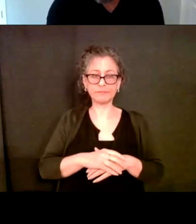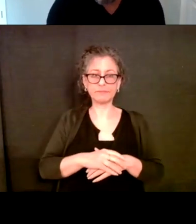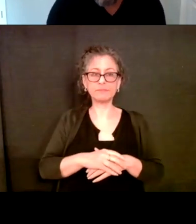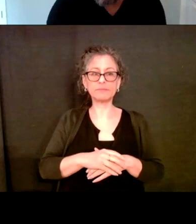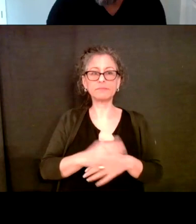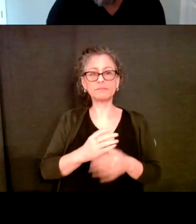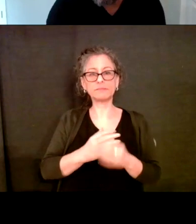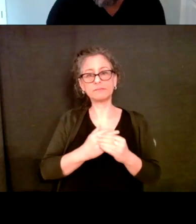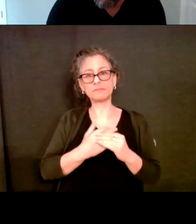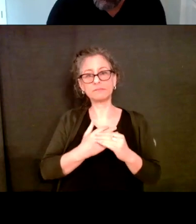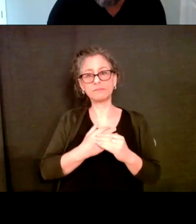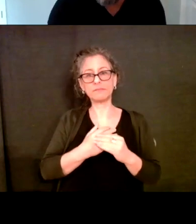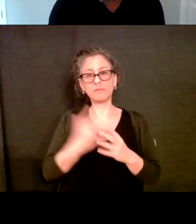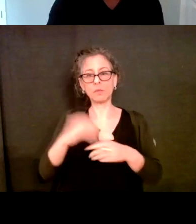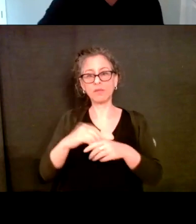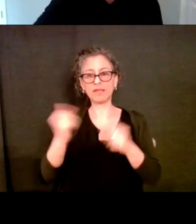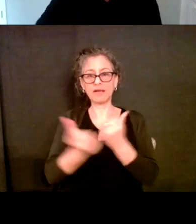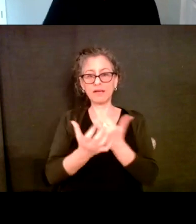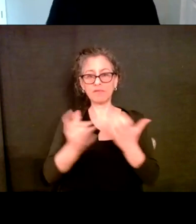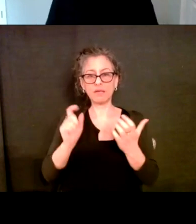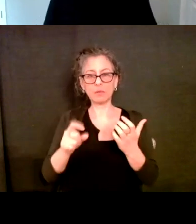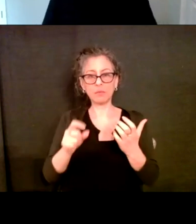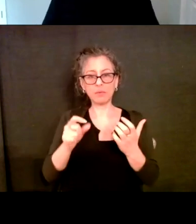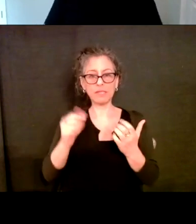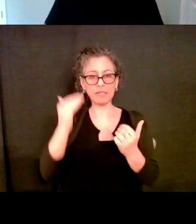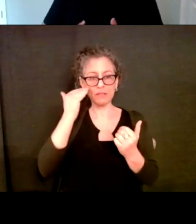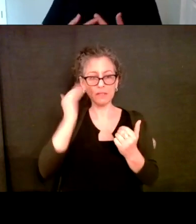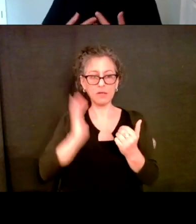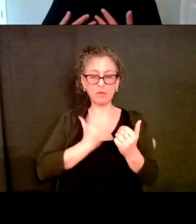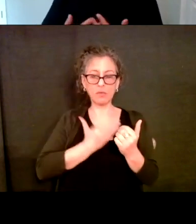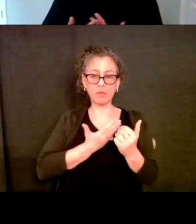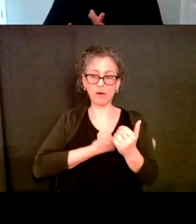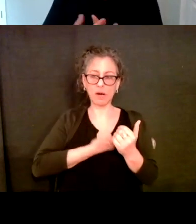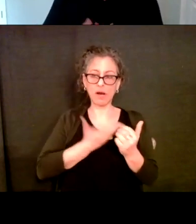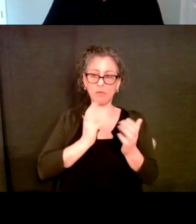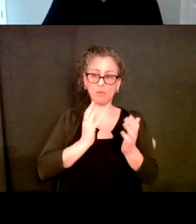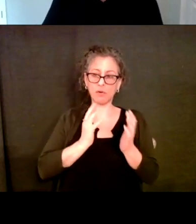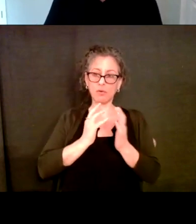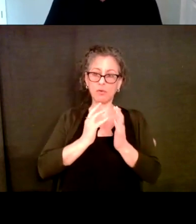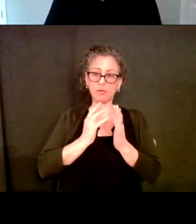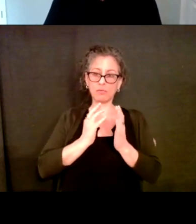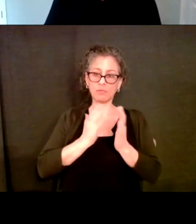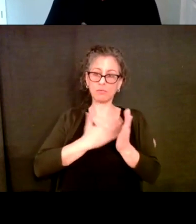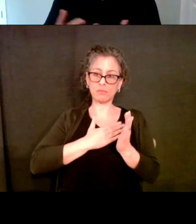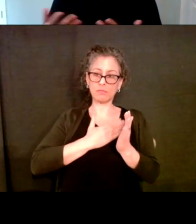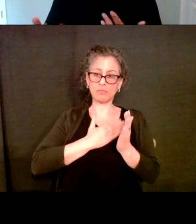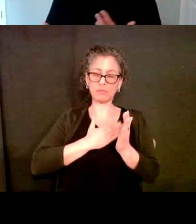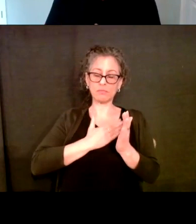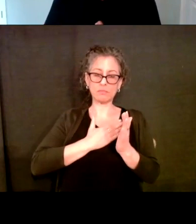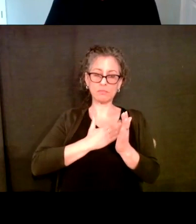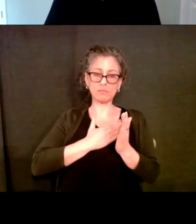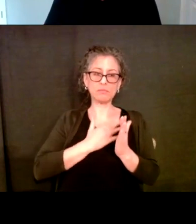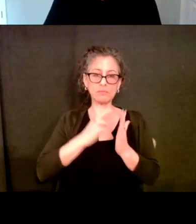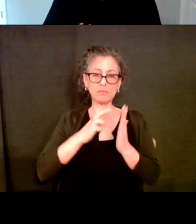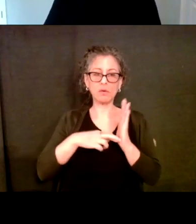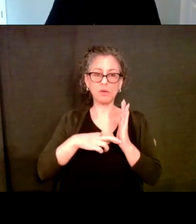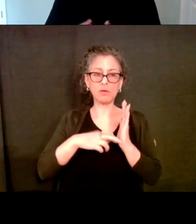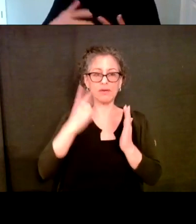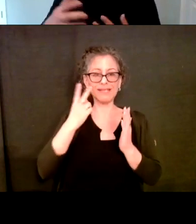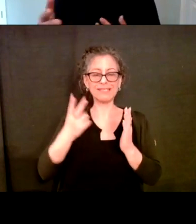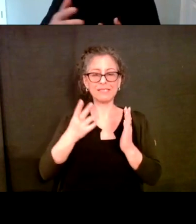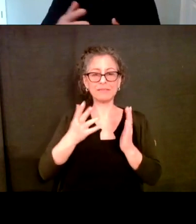Within all of this, we need to be mindful of our own role. And so here I have a picture of hand in